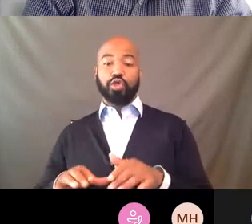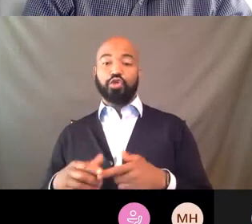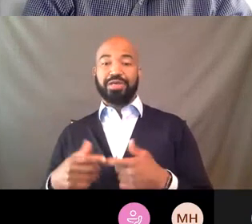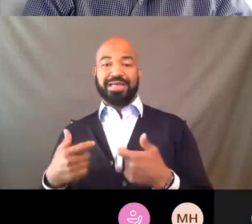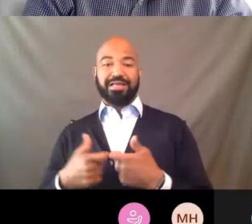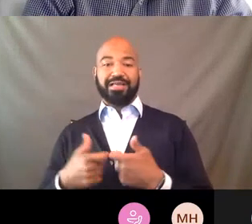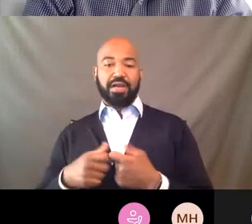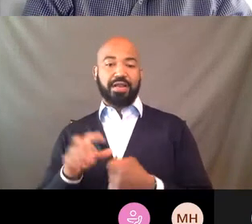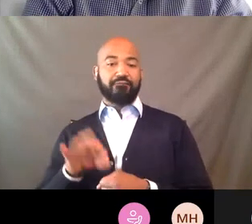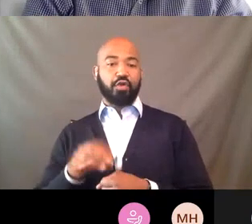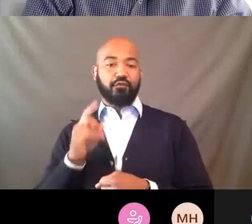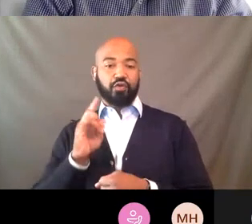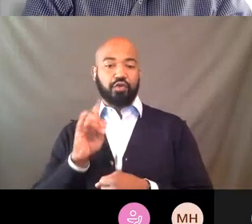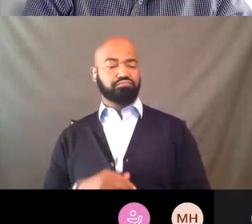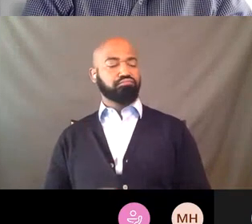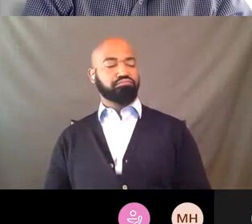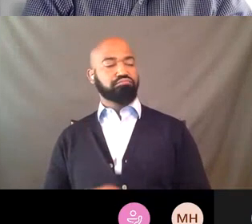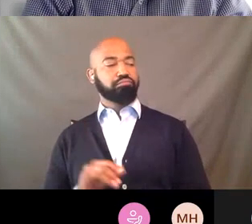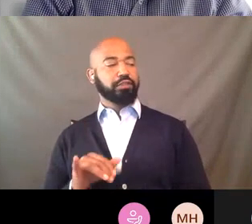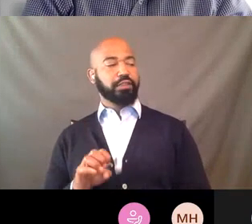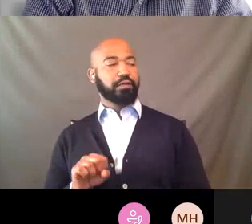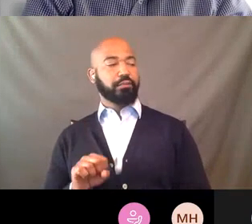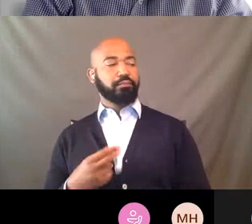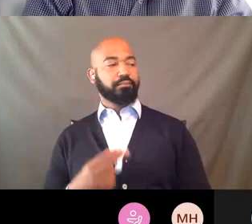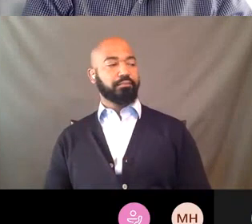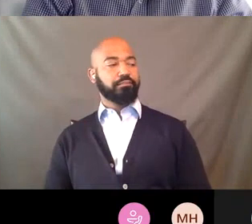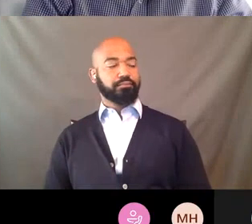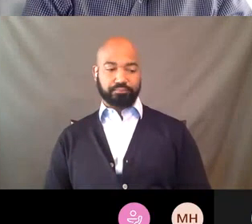that. Yeah.